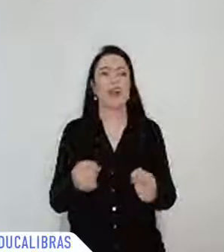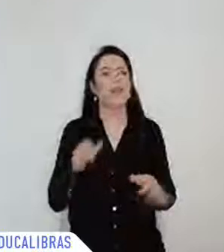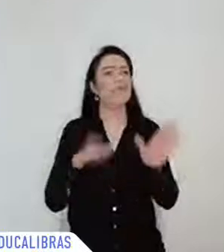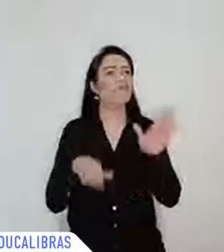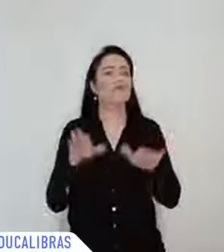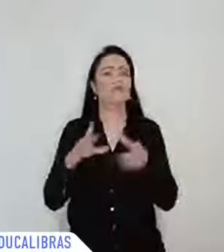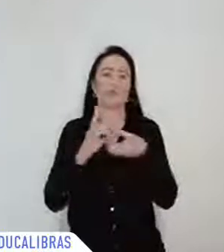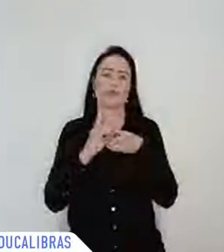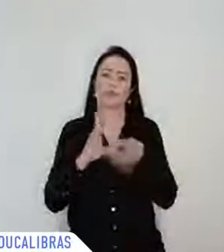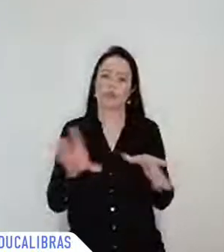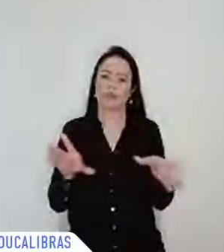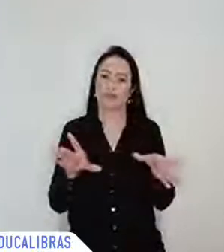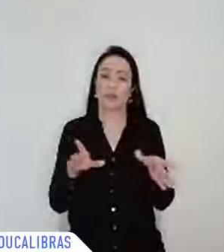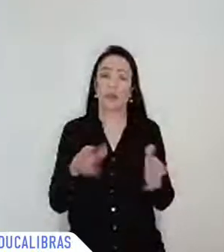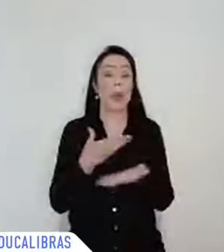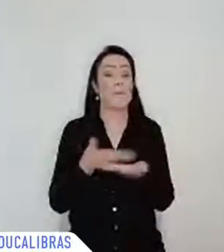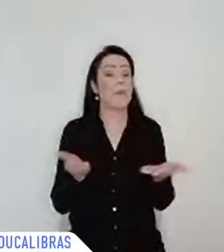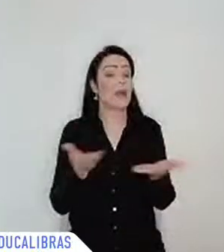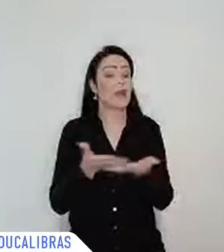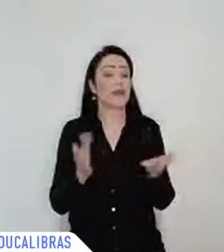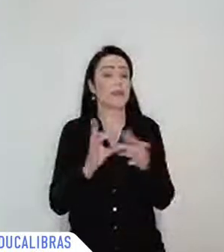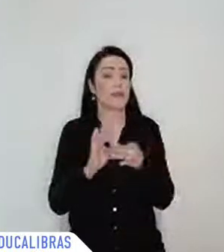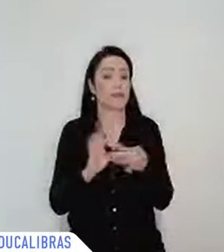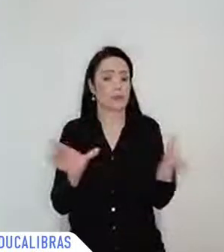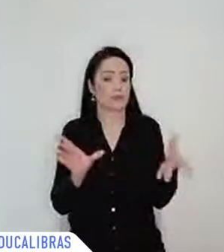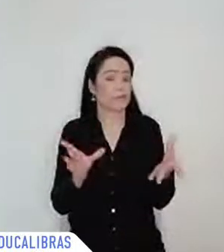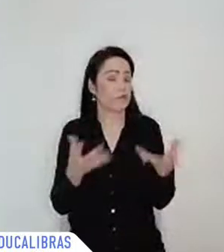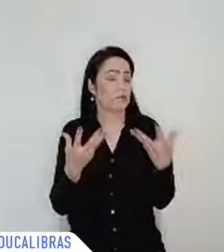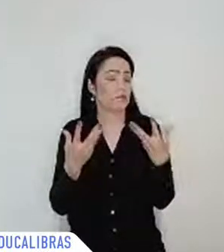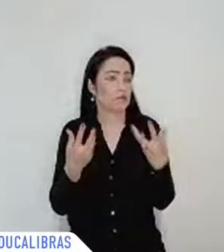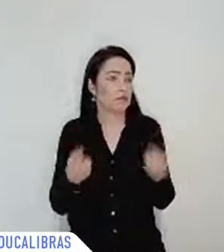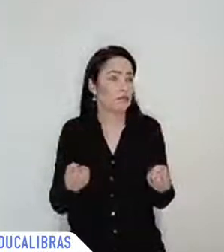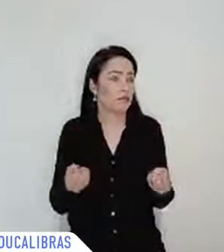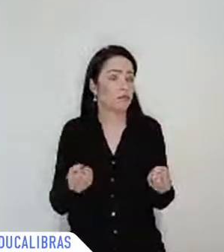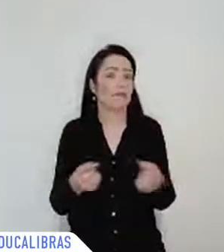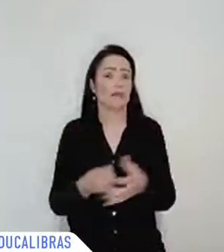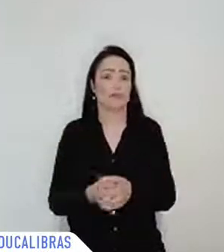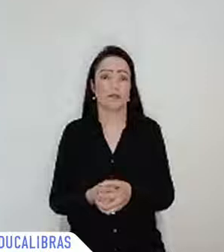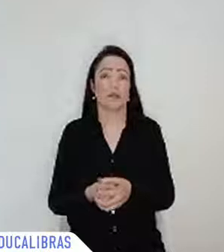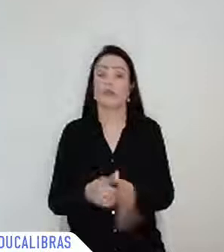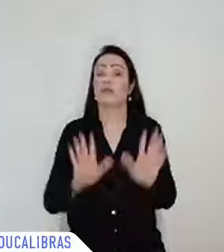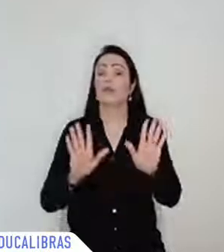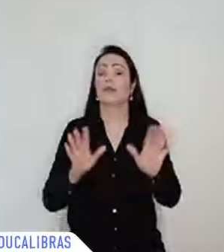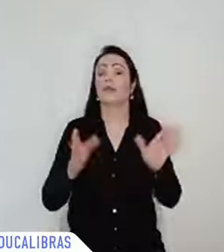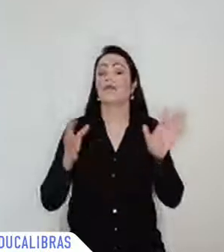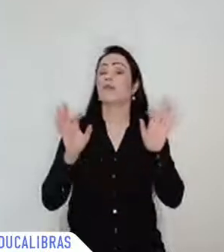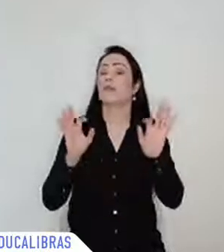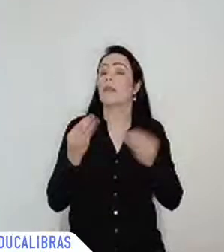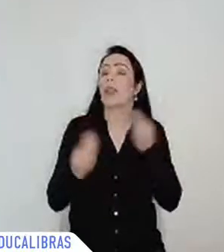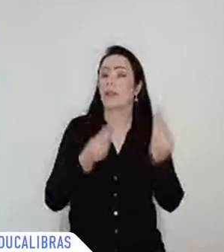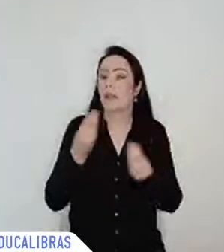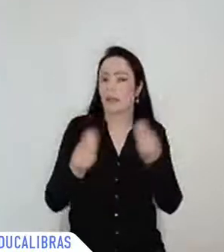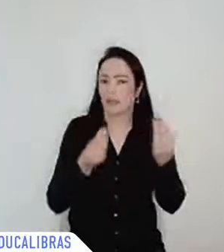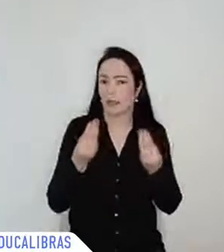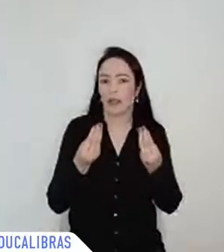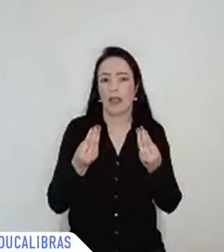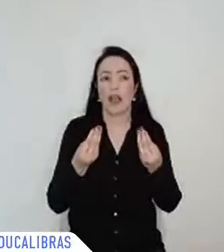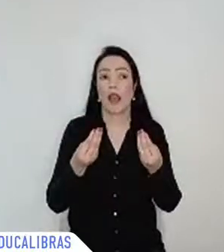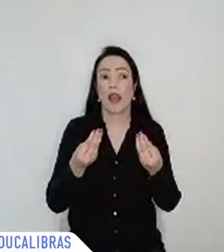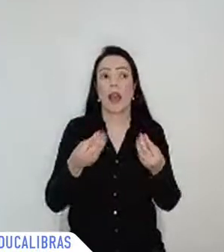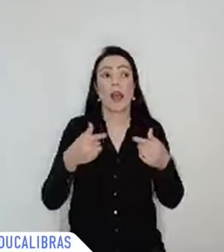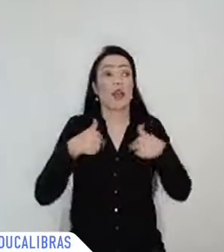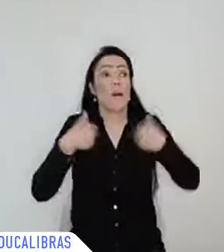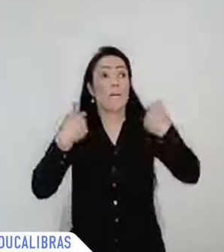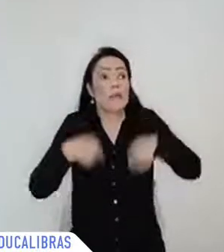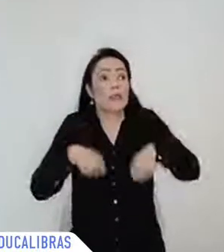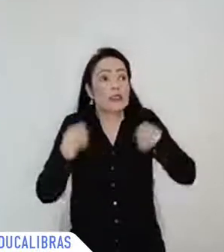accepted the relativization of democracy, and with the deprivation of certain freedoms, just